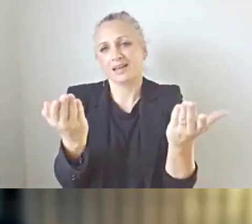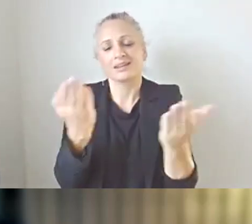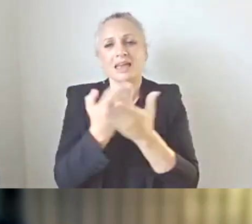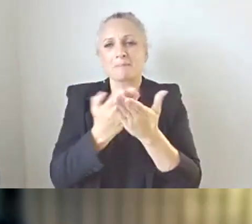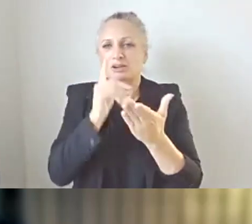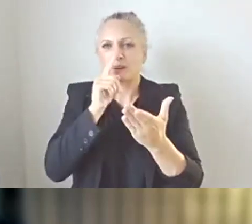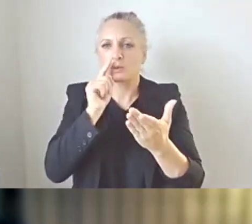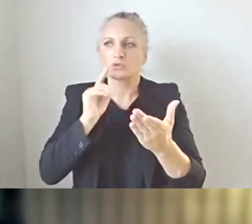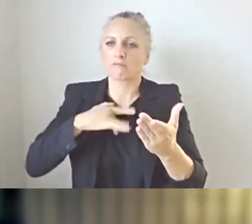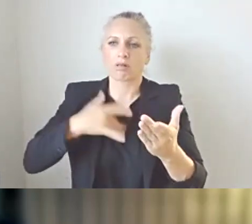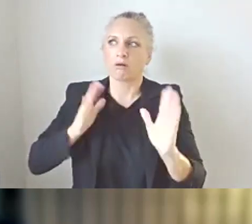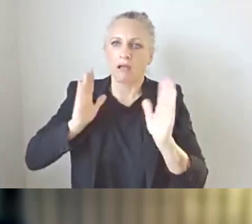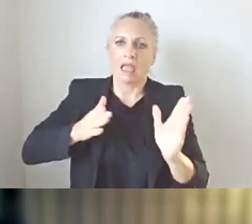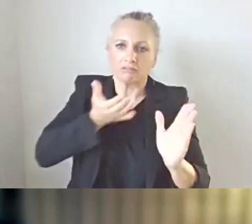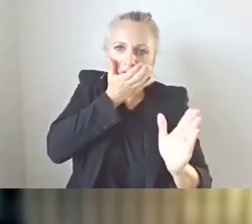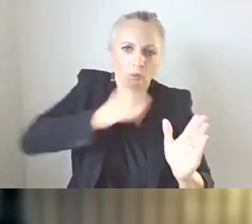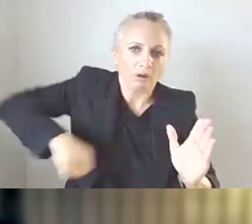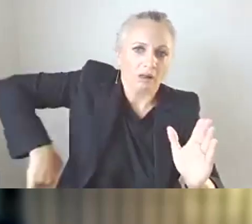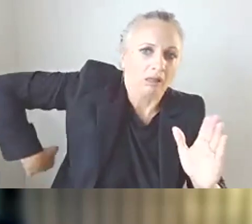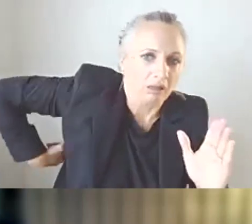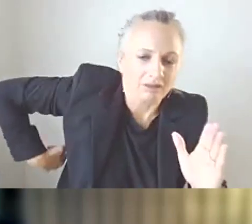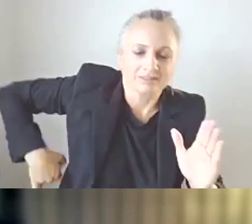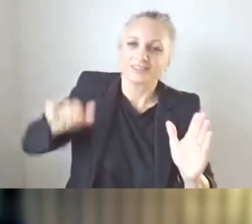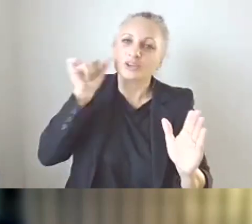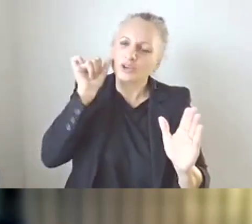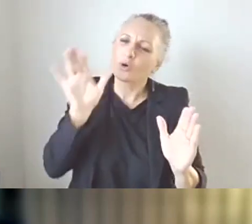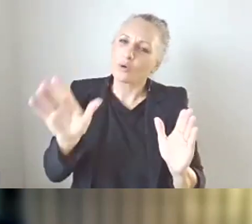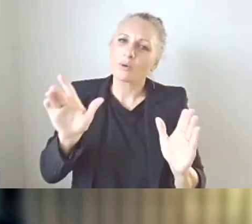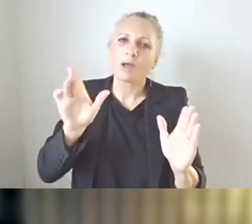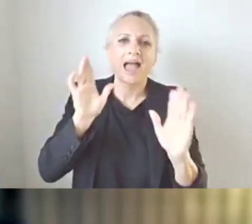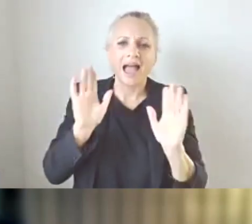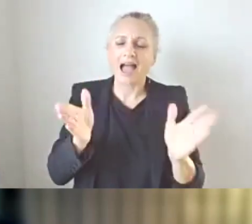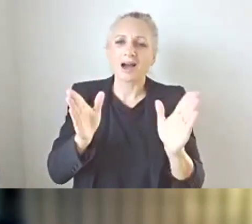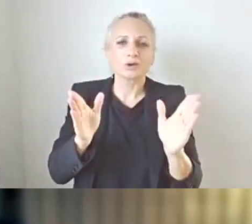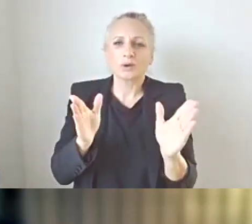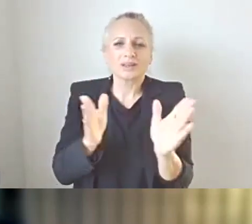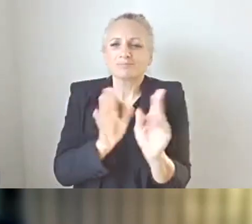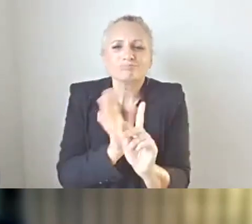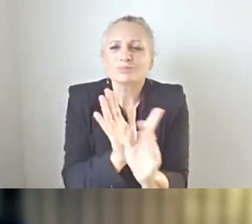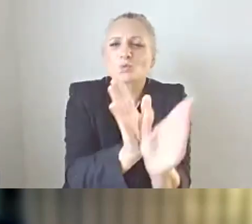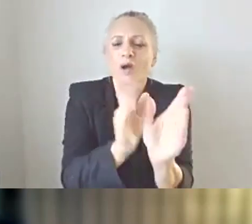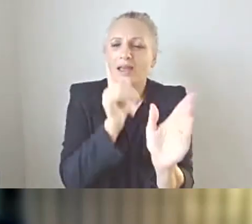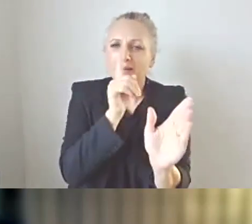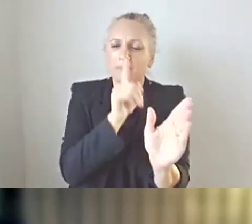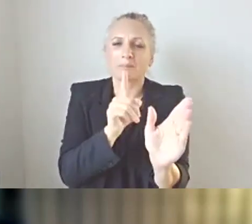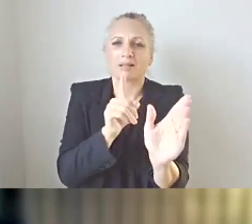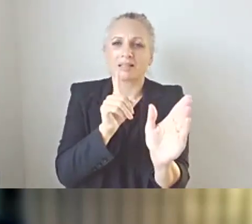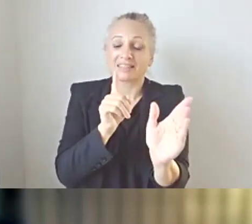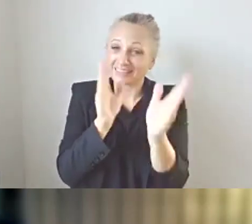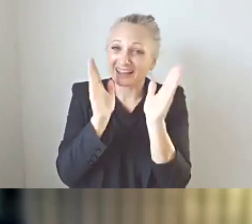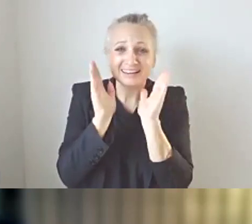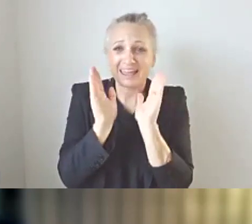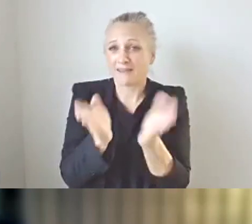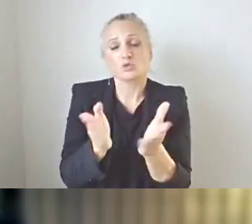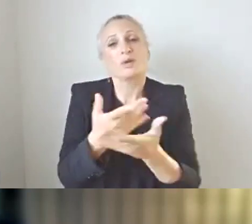digitally accessible to us, how do we persuade or convince people that it's necessary and that everyone's going to need accessibility at some point in their lives?